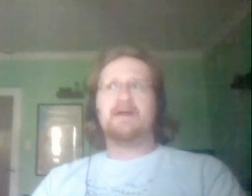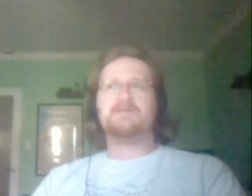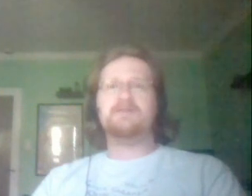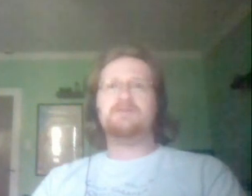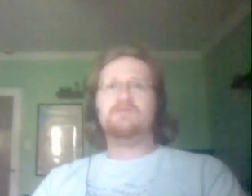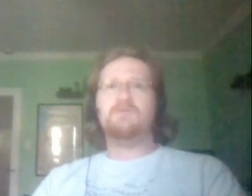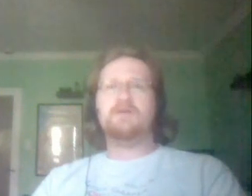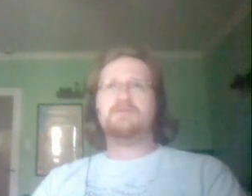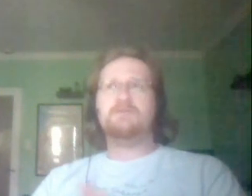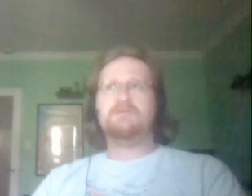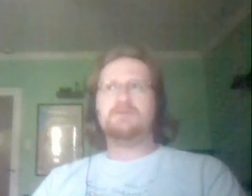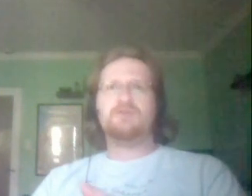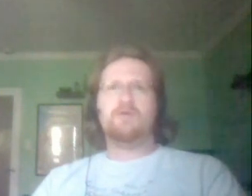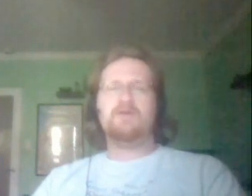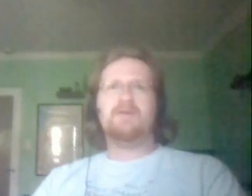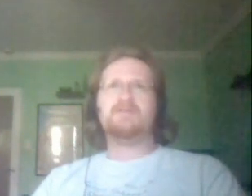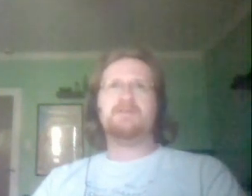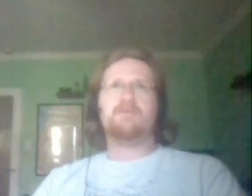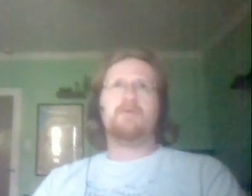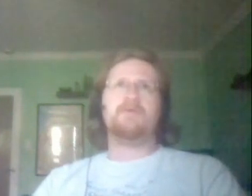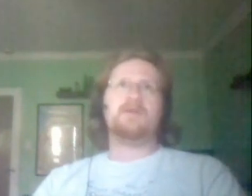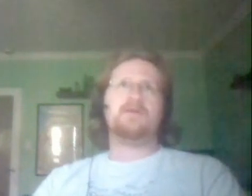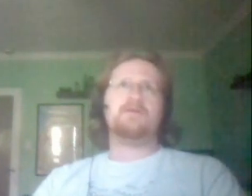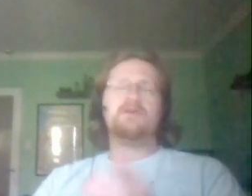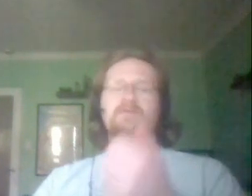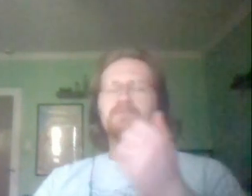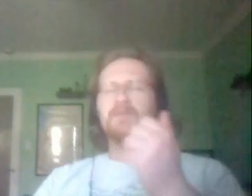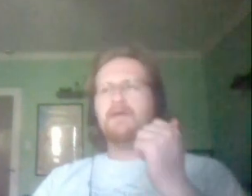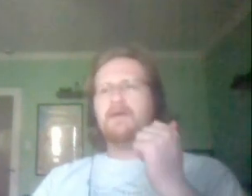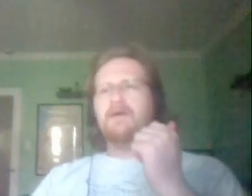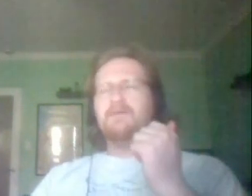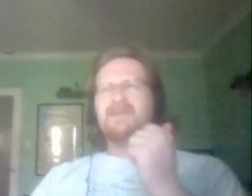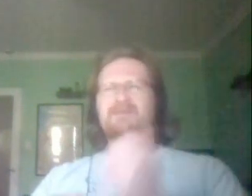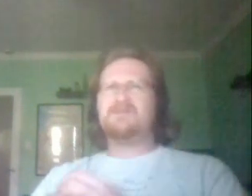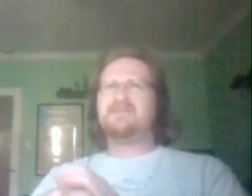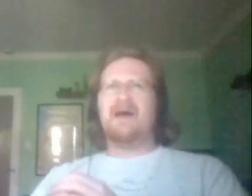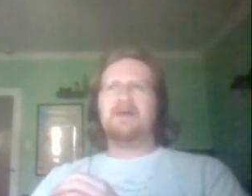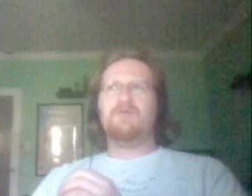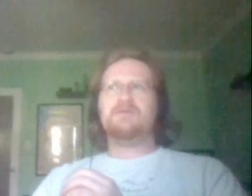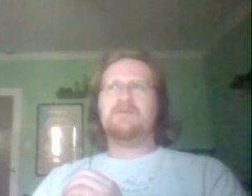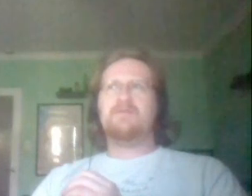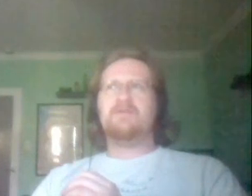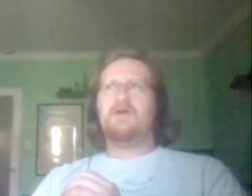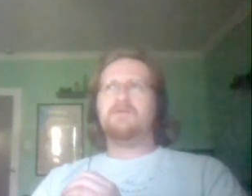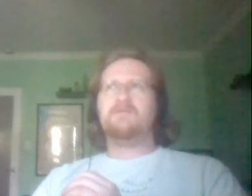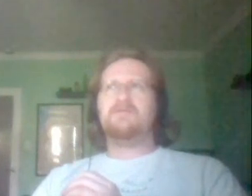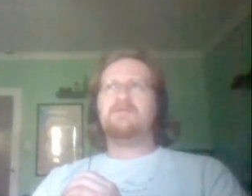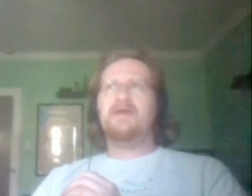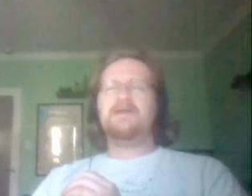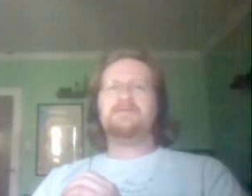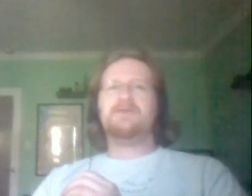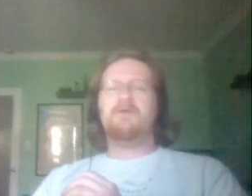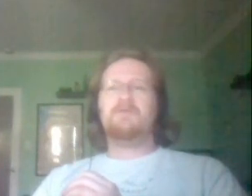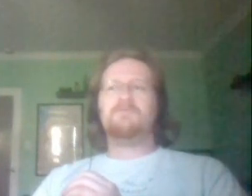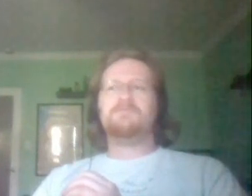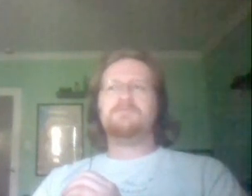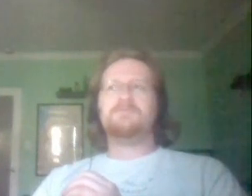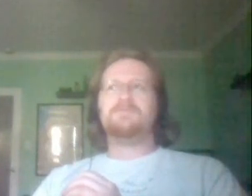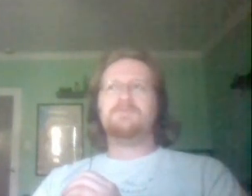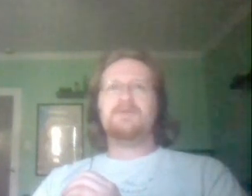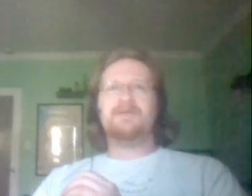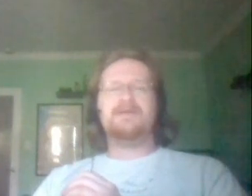bullies actually do want to destroy you mentally to the point where you're going to kill yourself. Like most guy bullies I've ever known, they